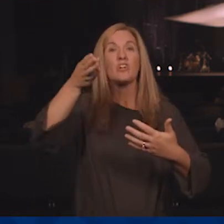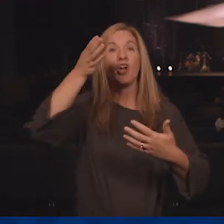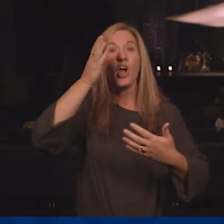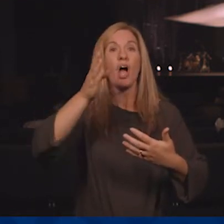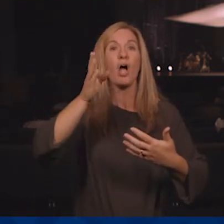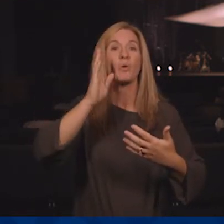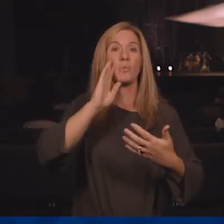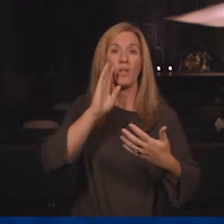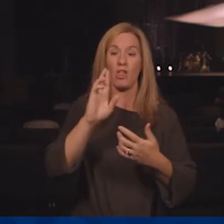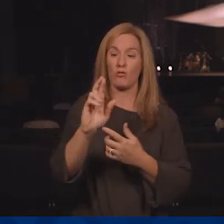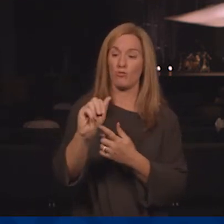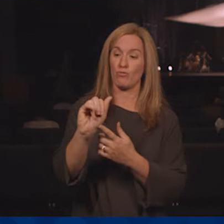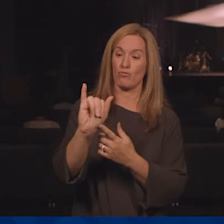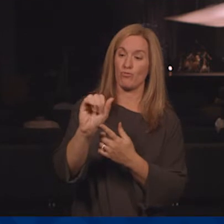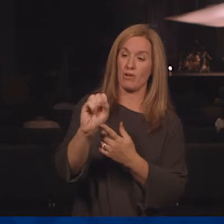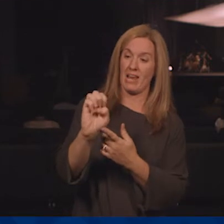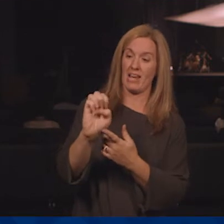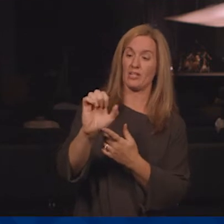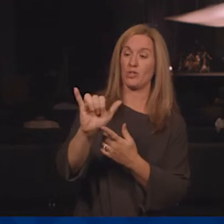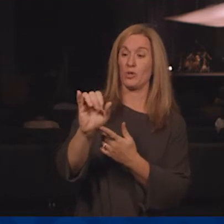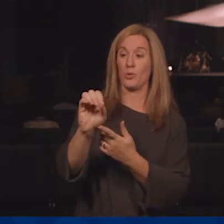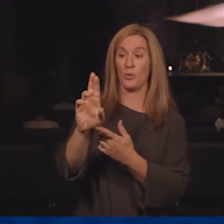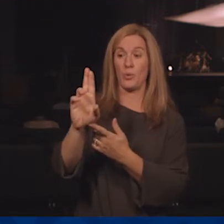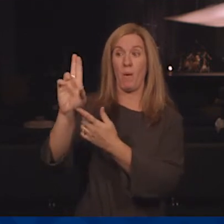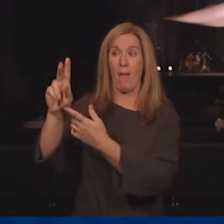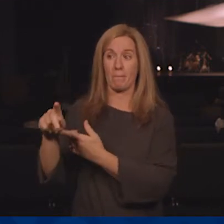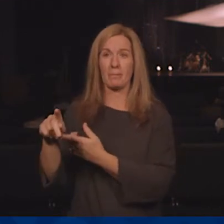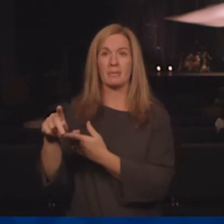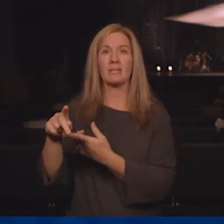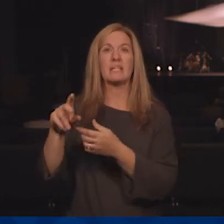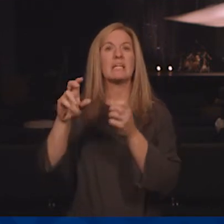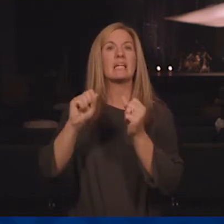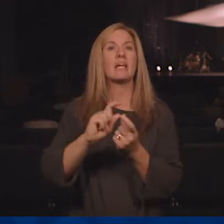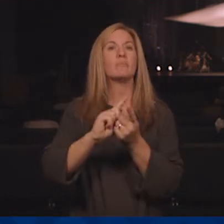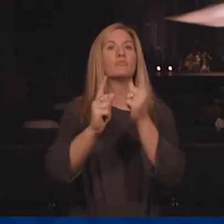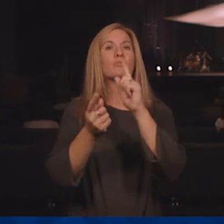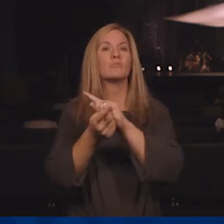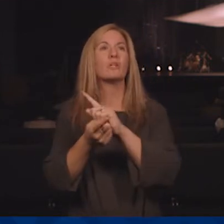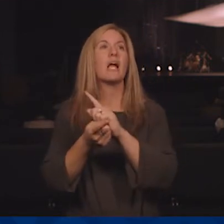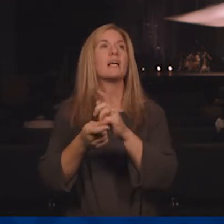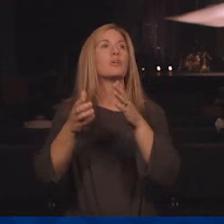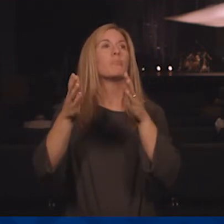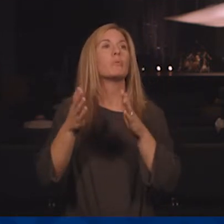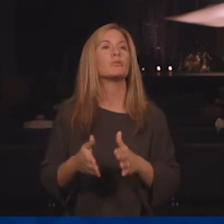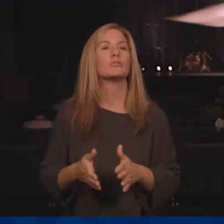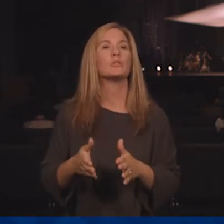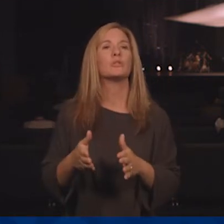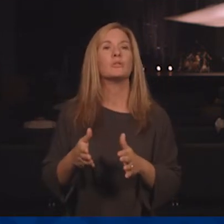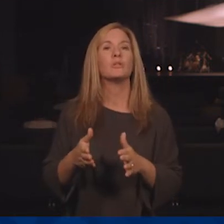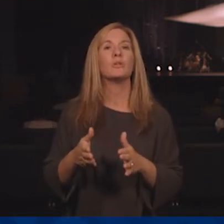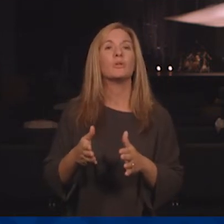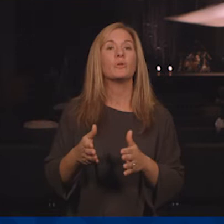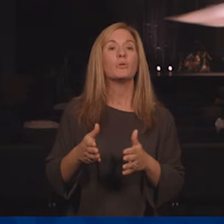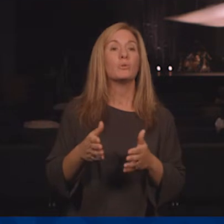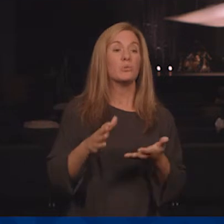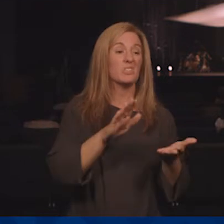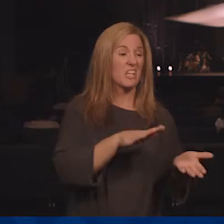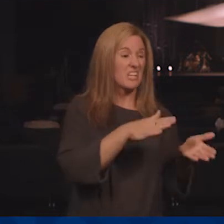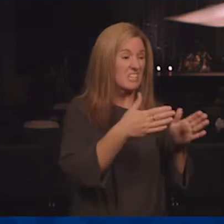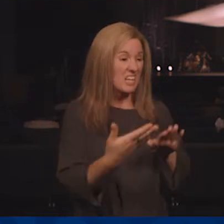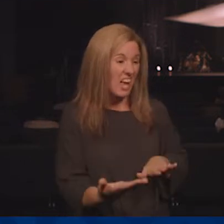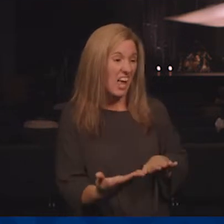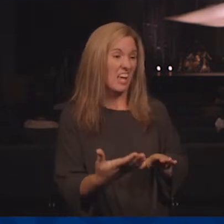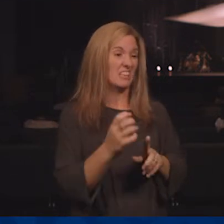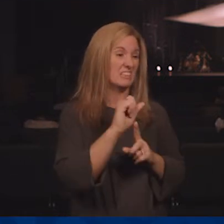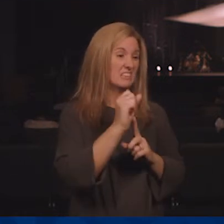that can equally be translated as someone who is being restored from a dead or a damaged